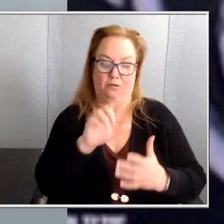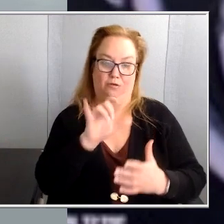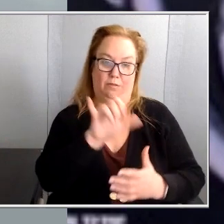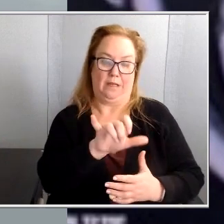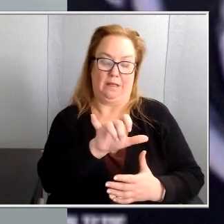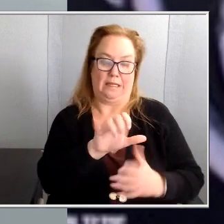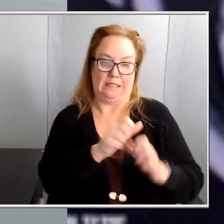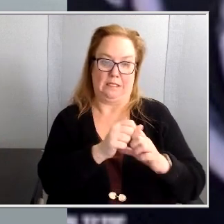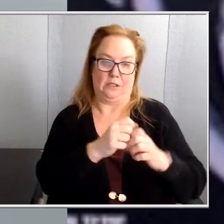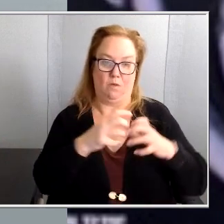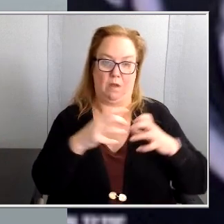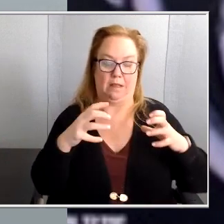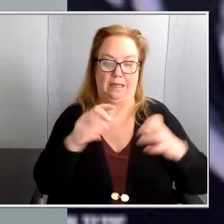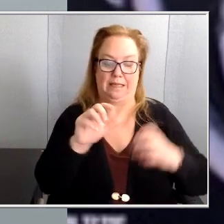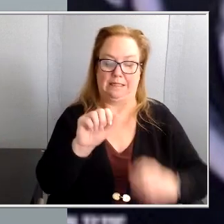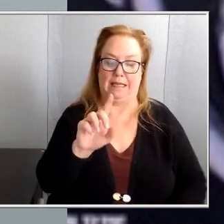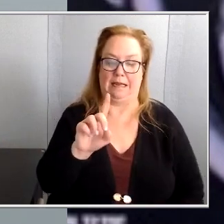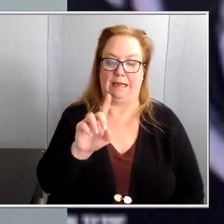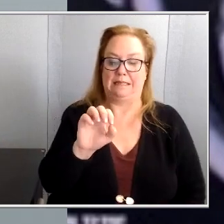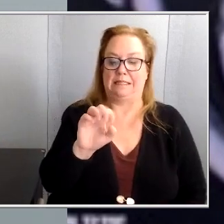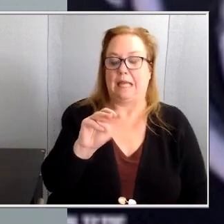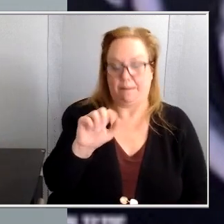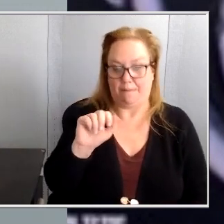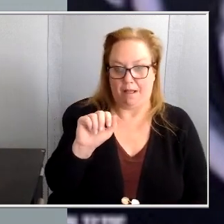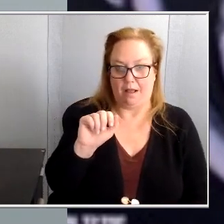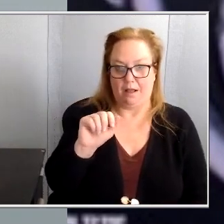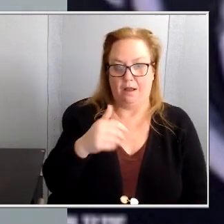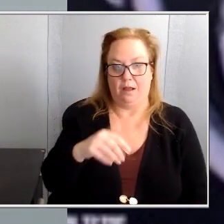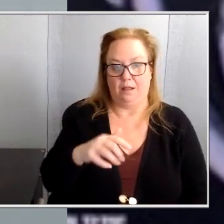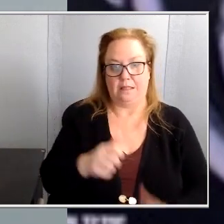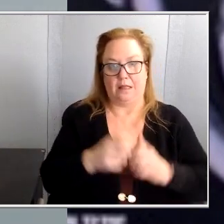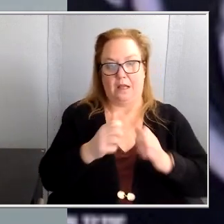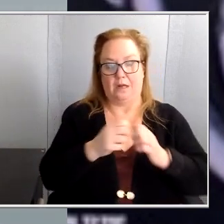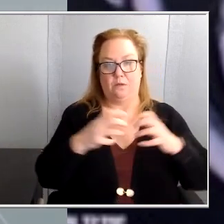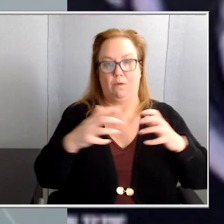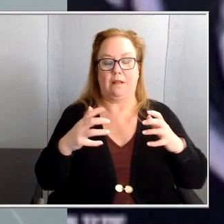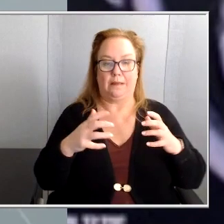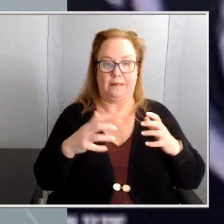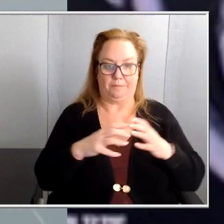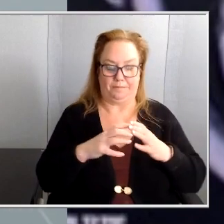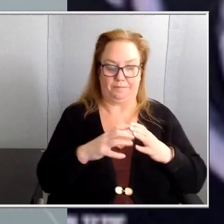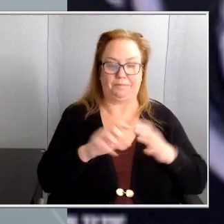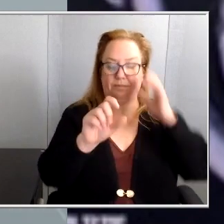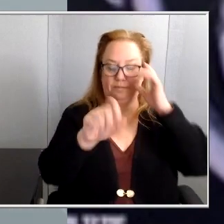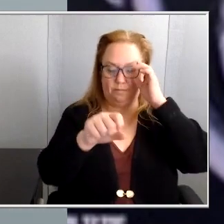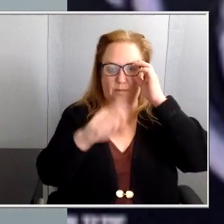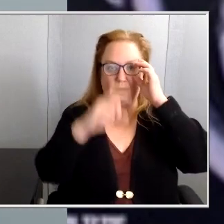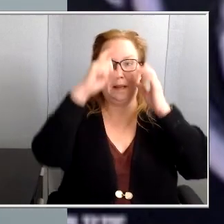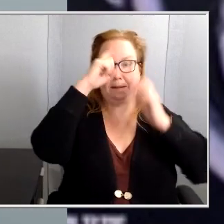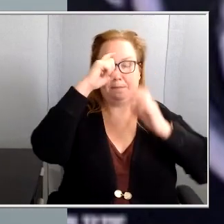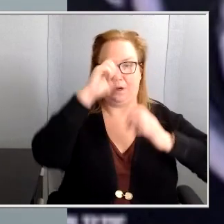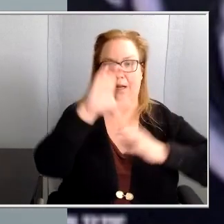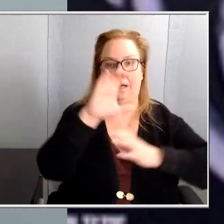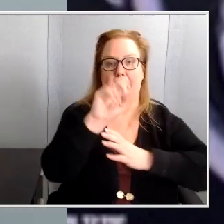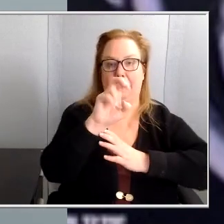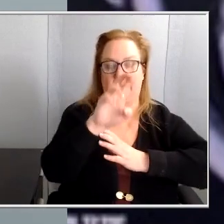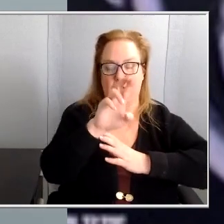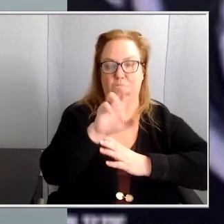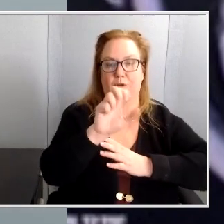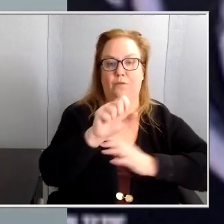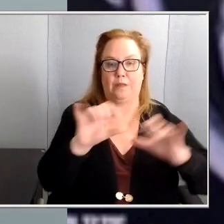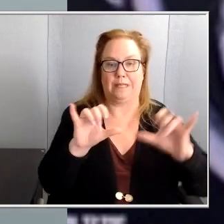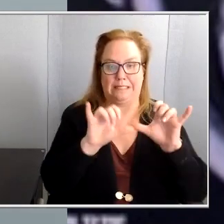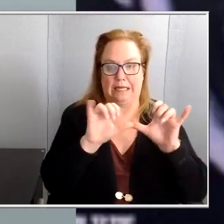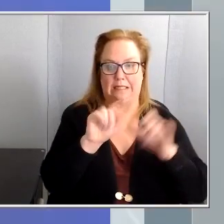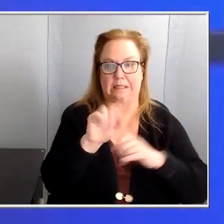the swelling, is the edema. And so she has a lot of swelling on that scan. And that's very characteristic of brain metastasis. For the size of the